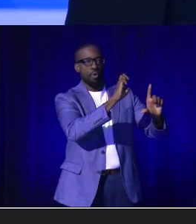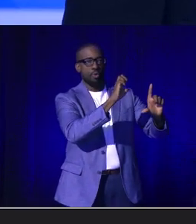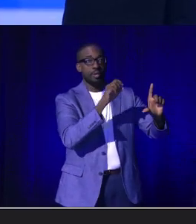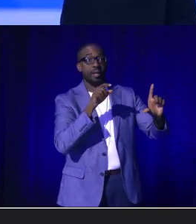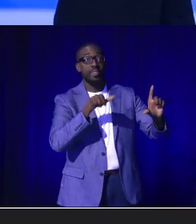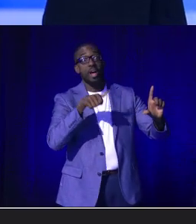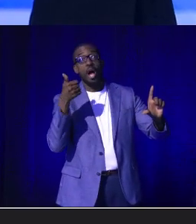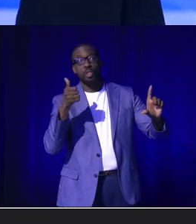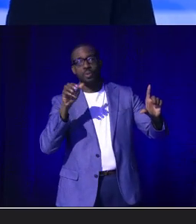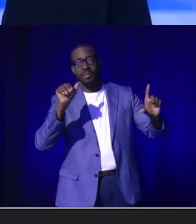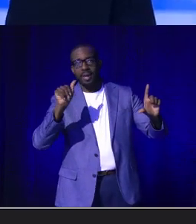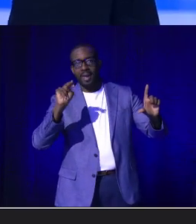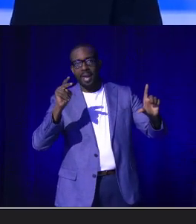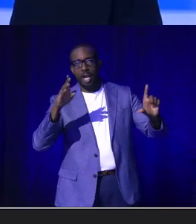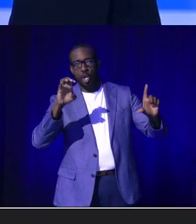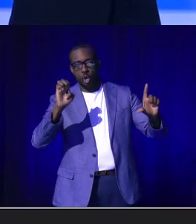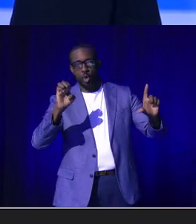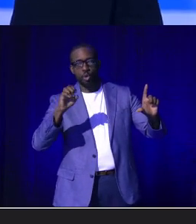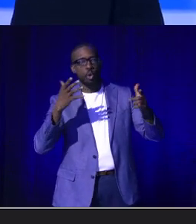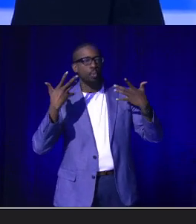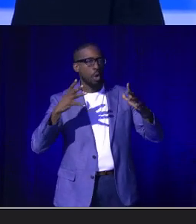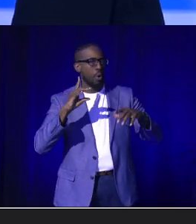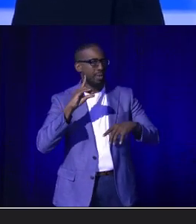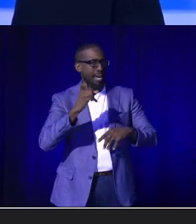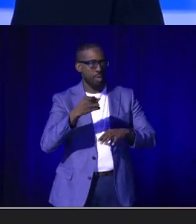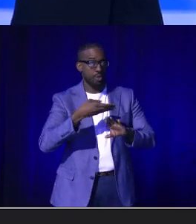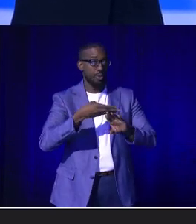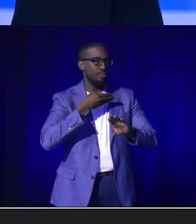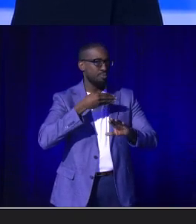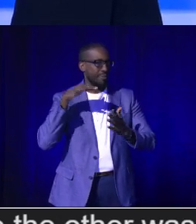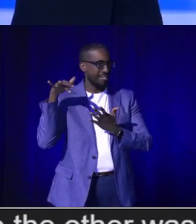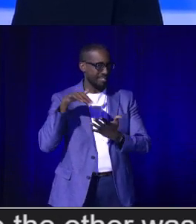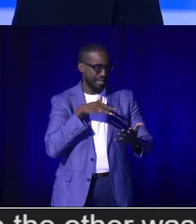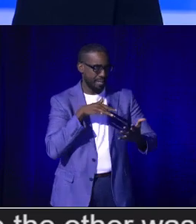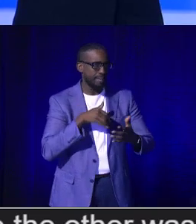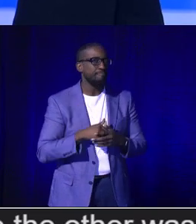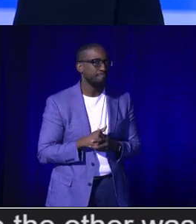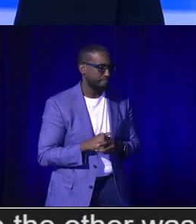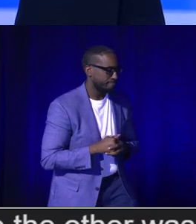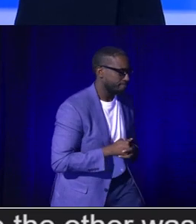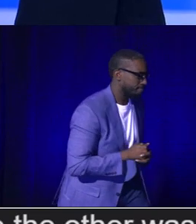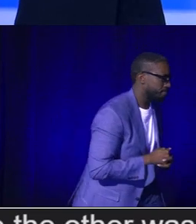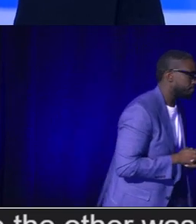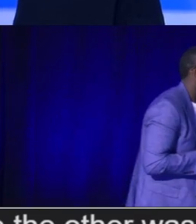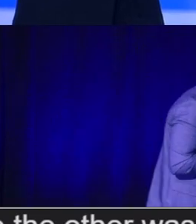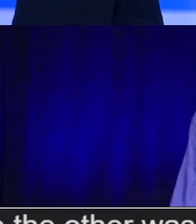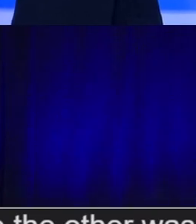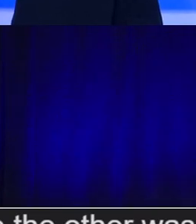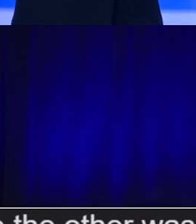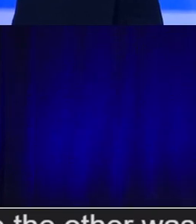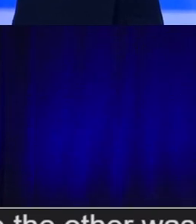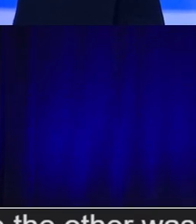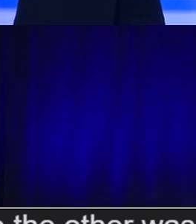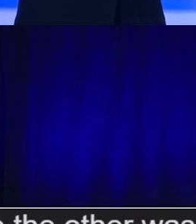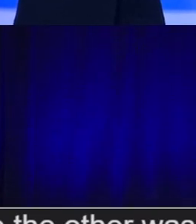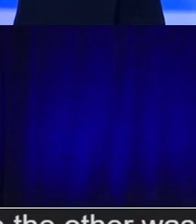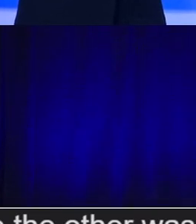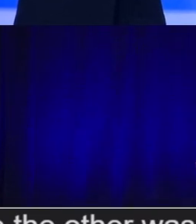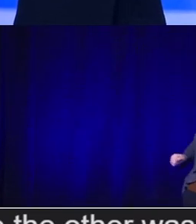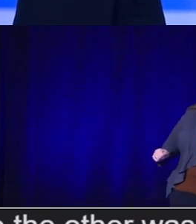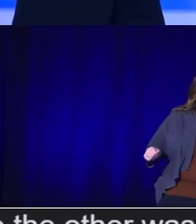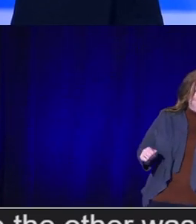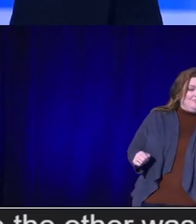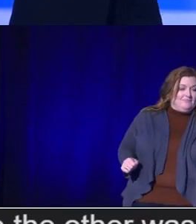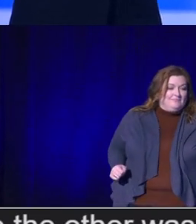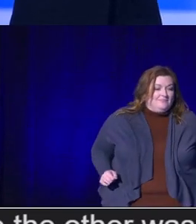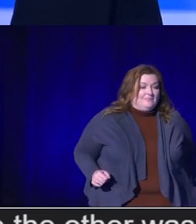in our prior study. And so this really gave us the sense that by controlling the